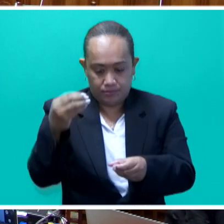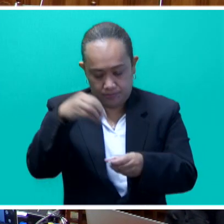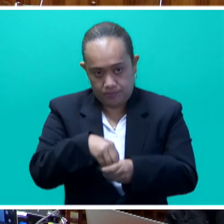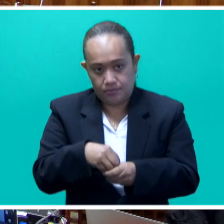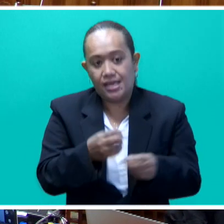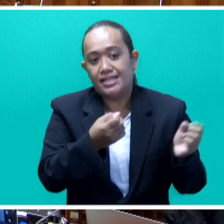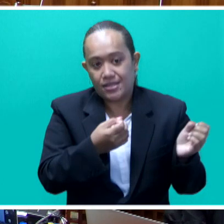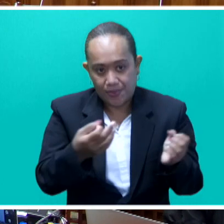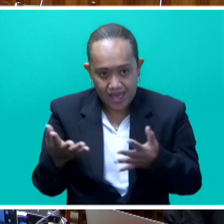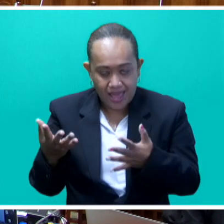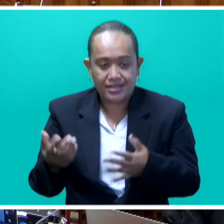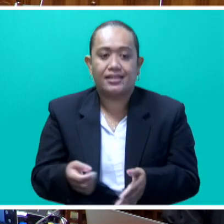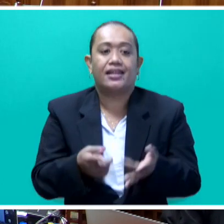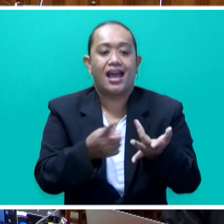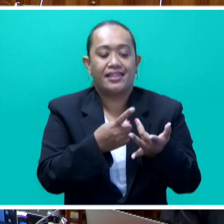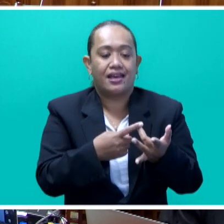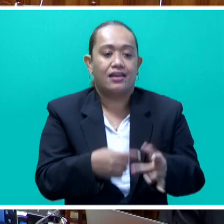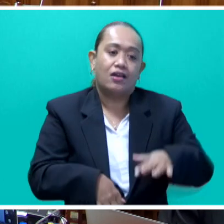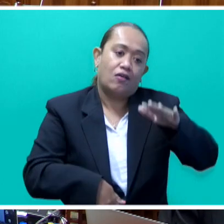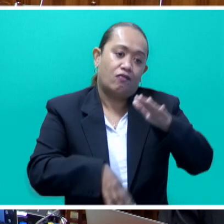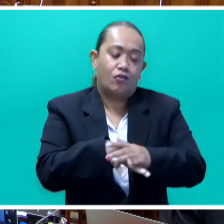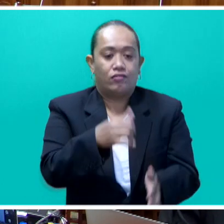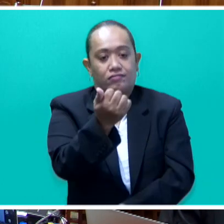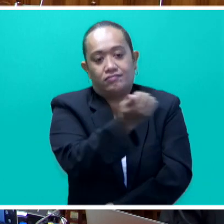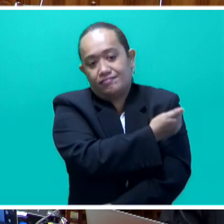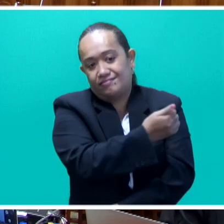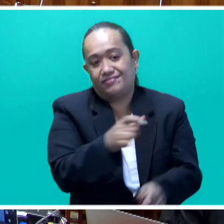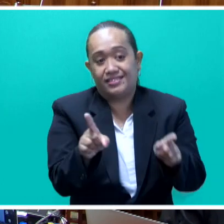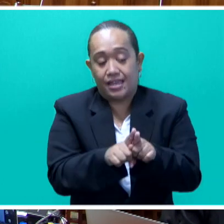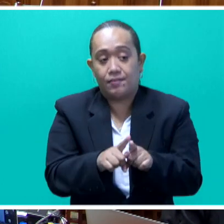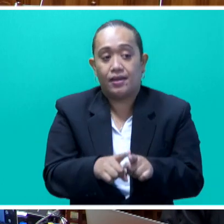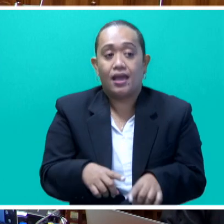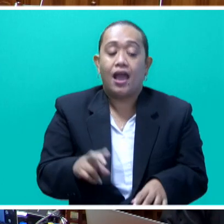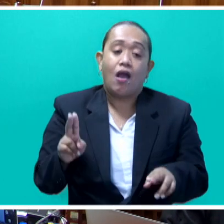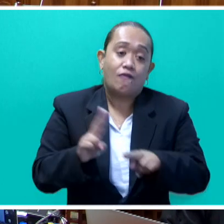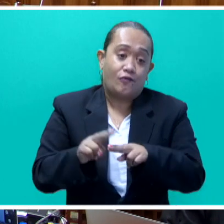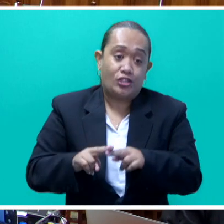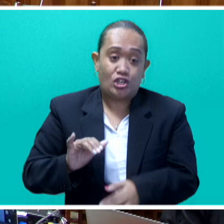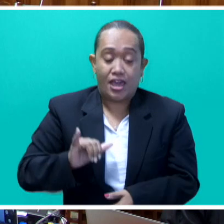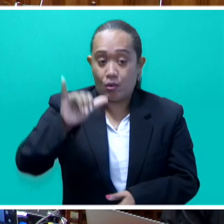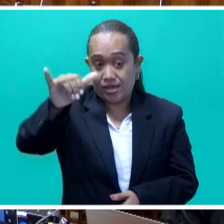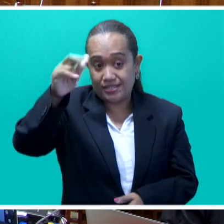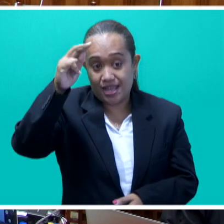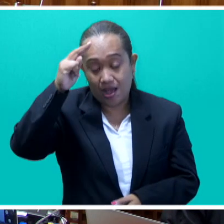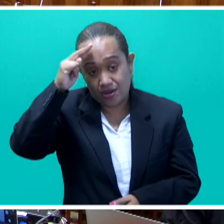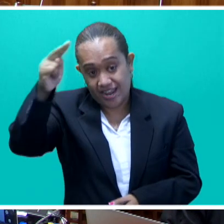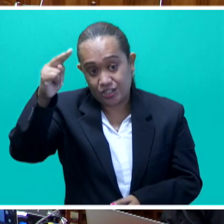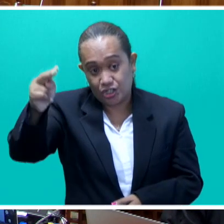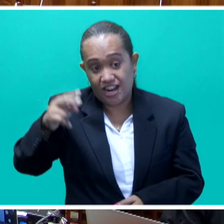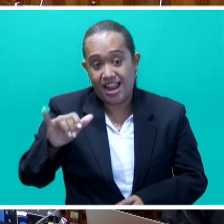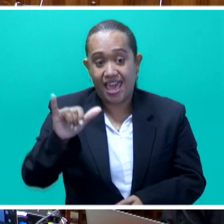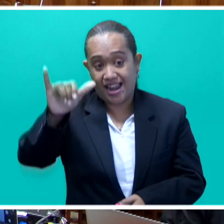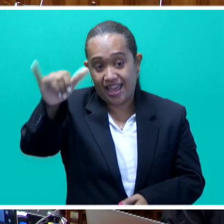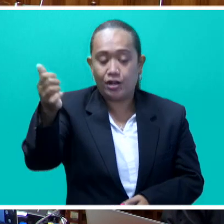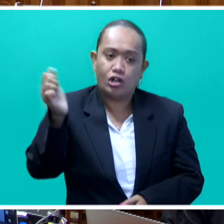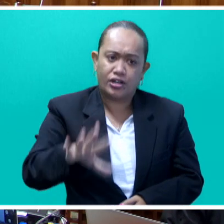and contractors are fully vaccinated as well. Fiji Airways, our national airline, has launched the Travel Ready program